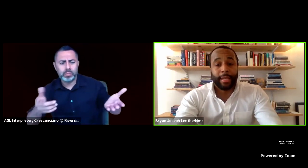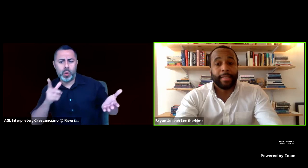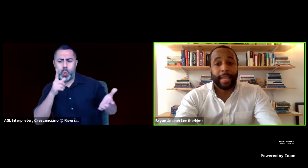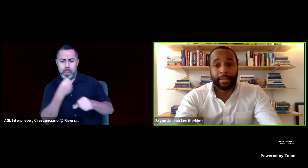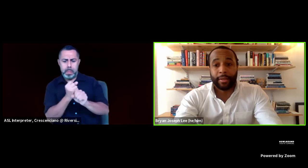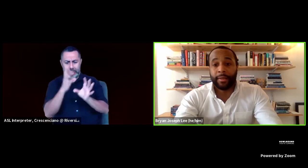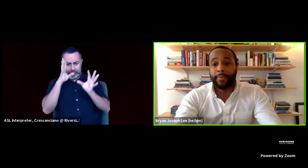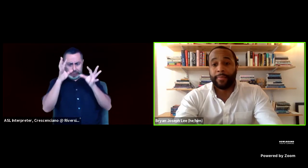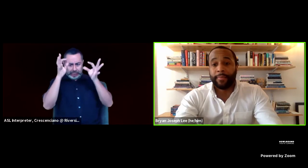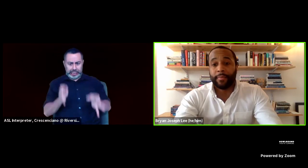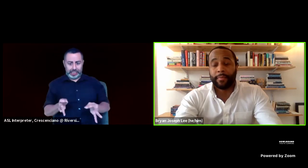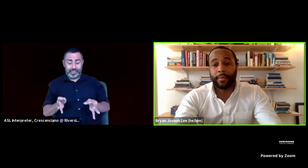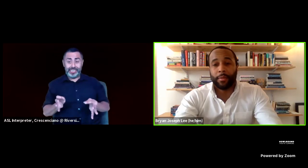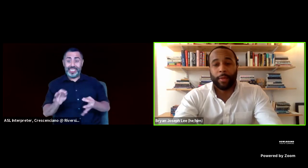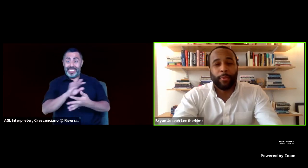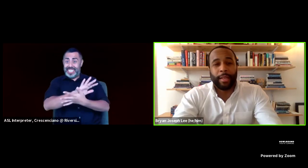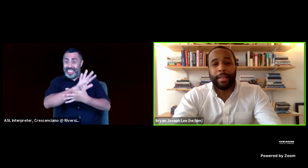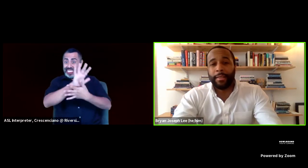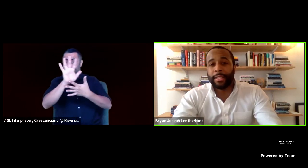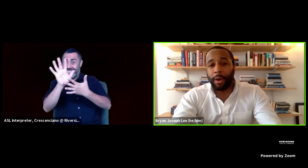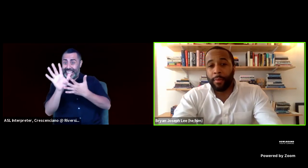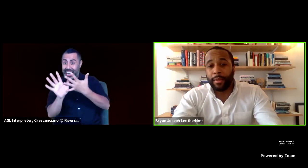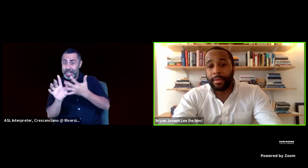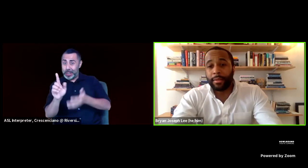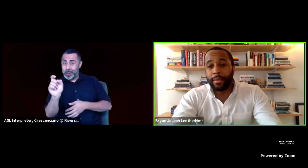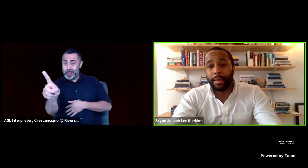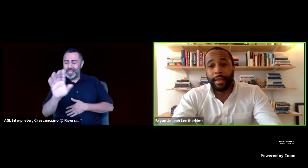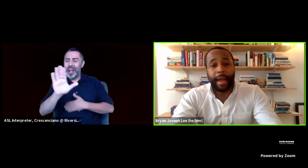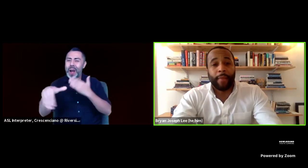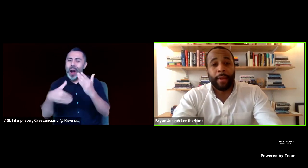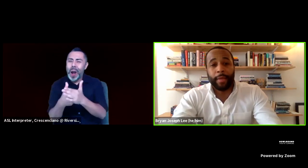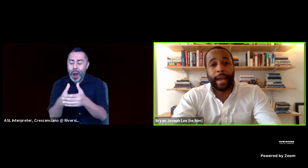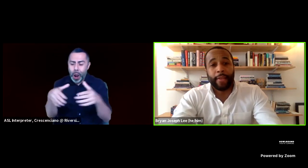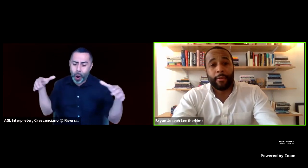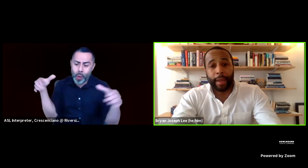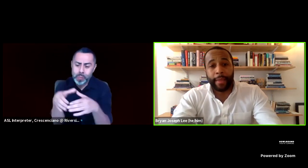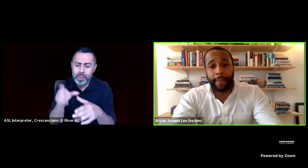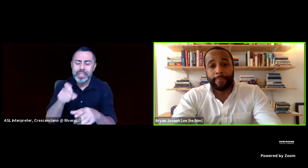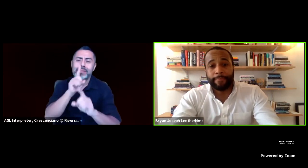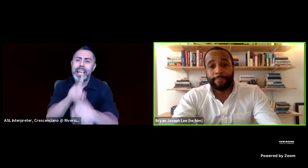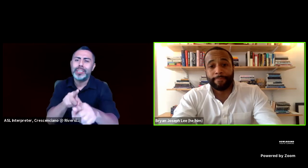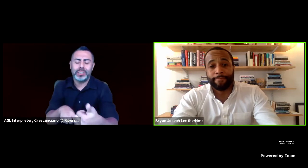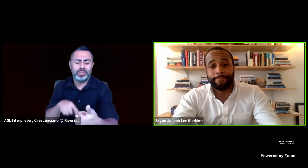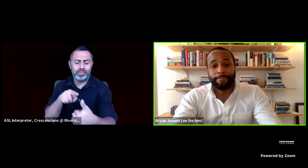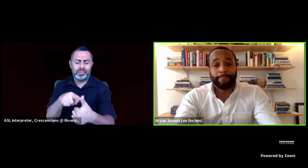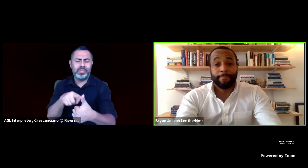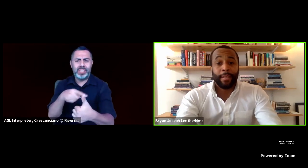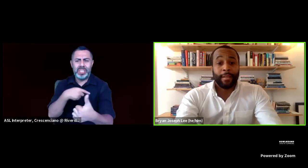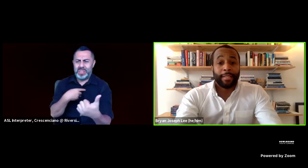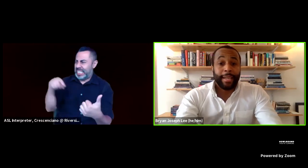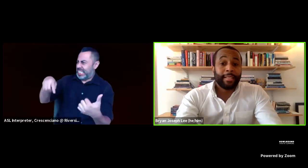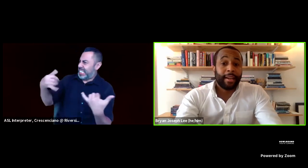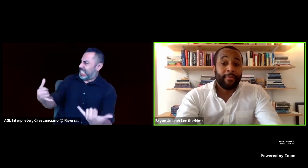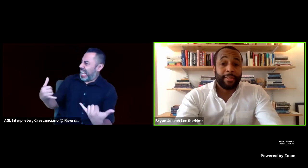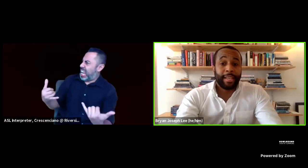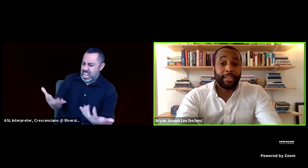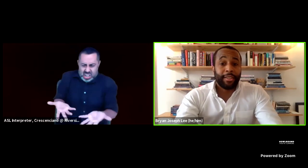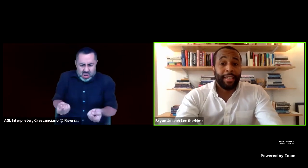gathering needs answered. What do we need in this moment? And how might we gather around that?